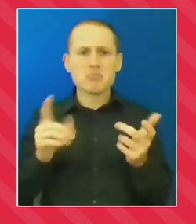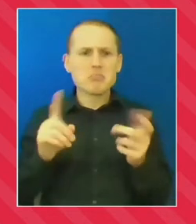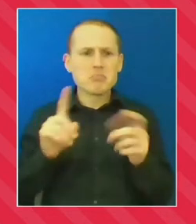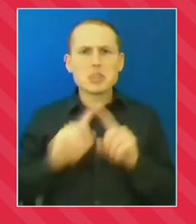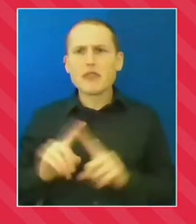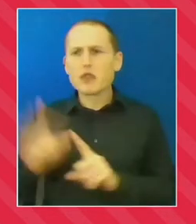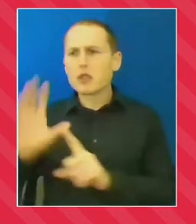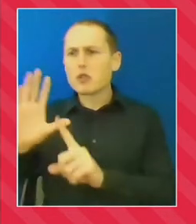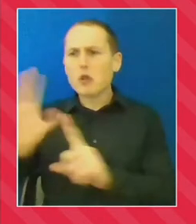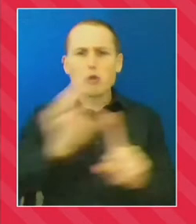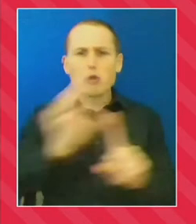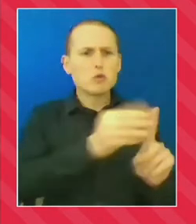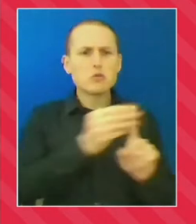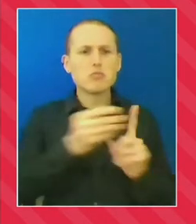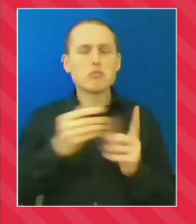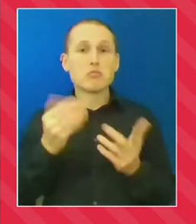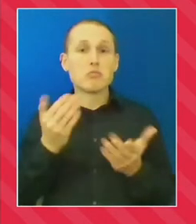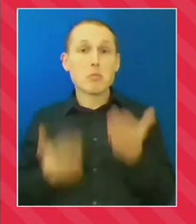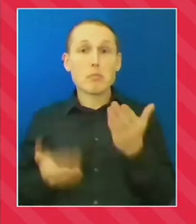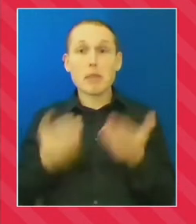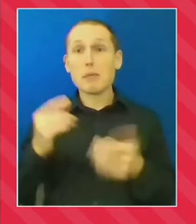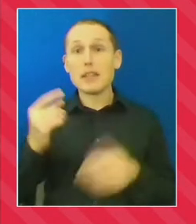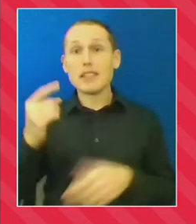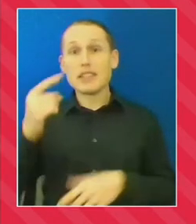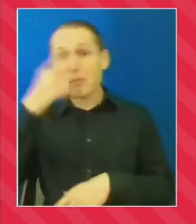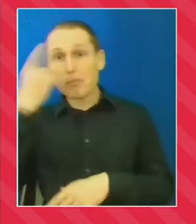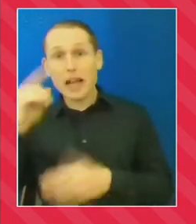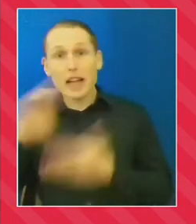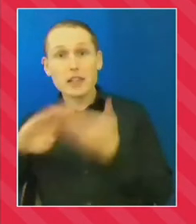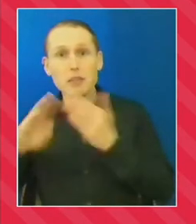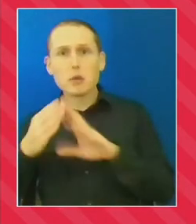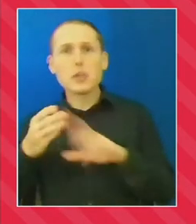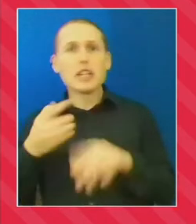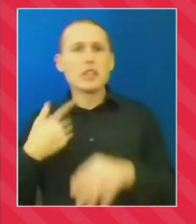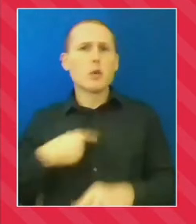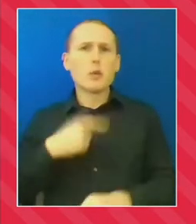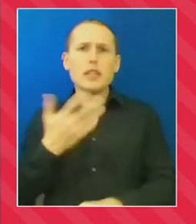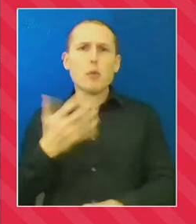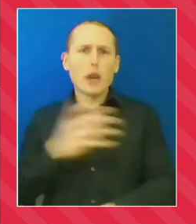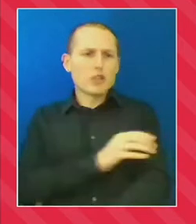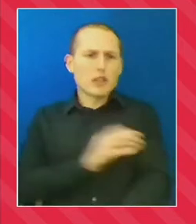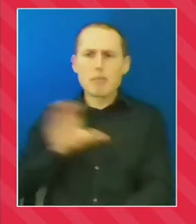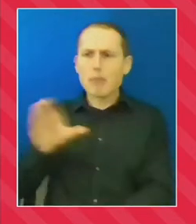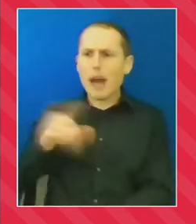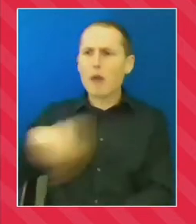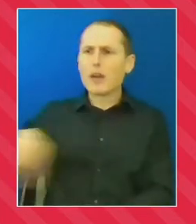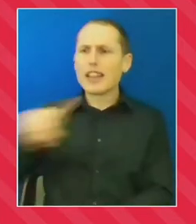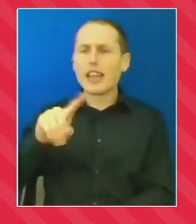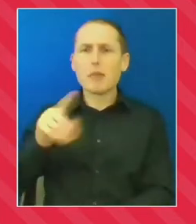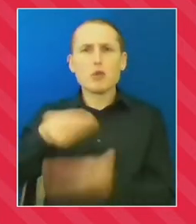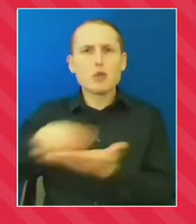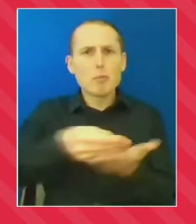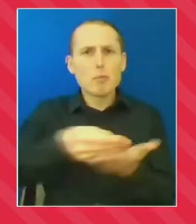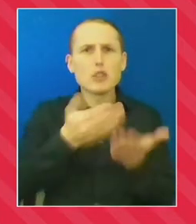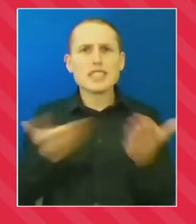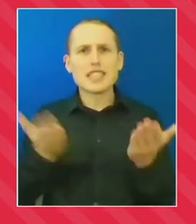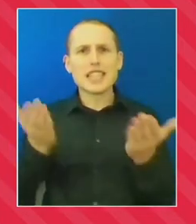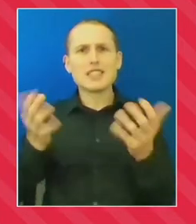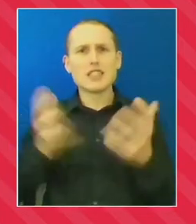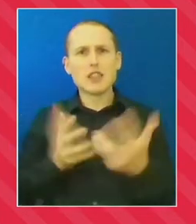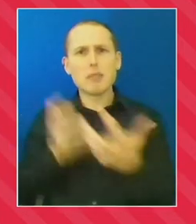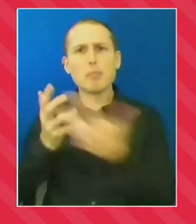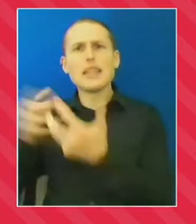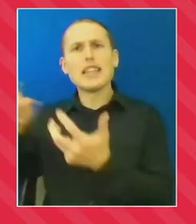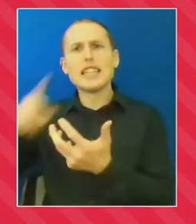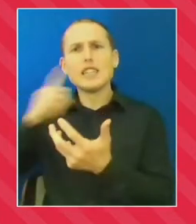really working with organizations and empowering them to be able to purchase things that meet the needs of those that they are serving. We understand that